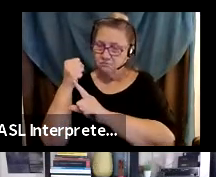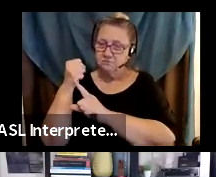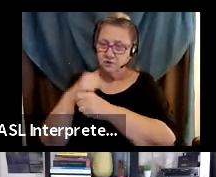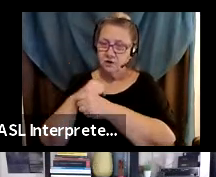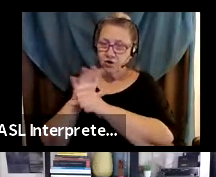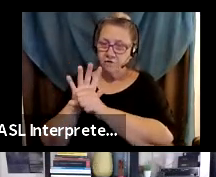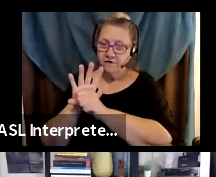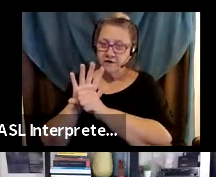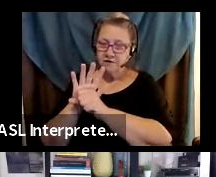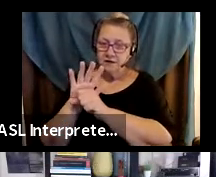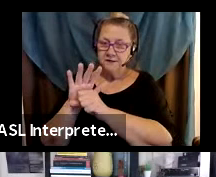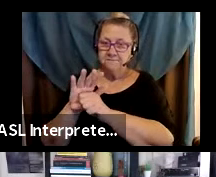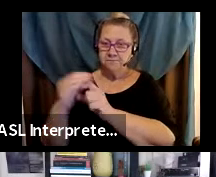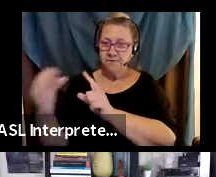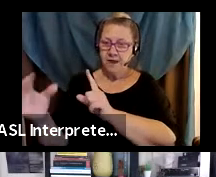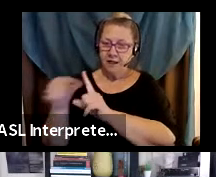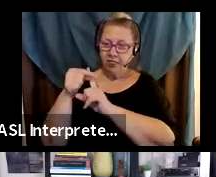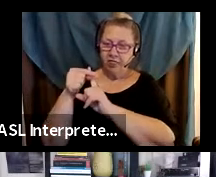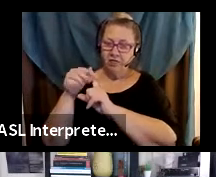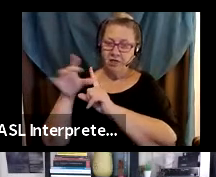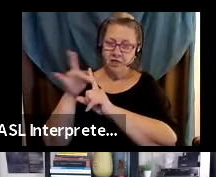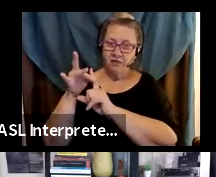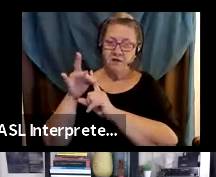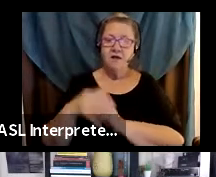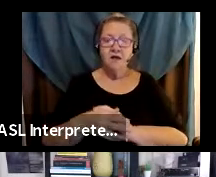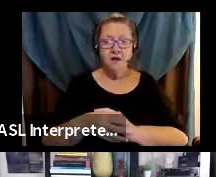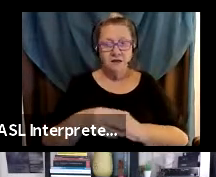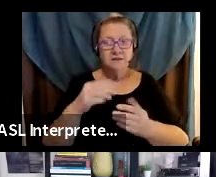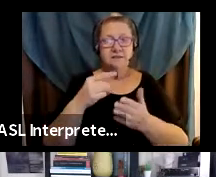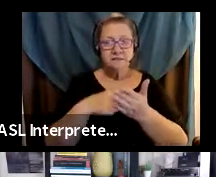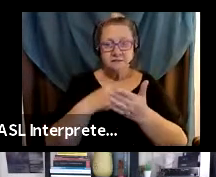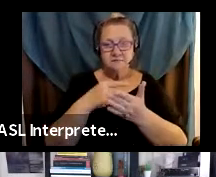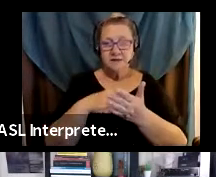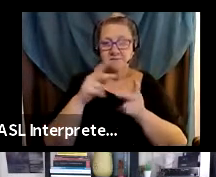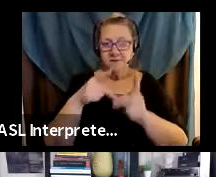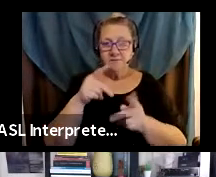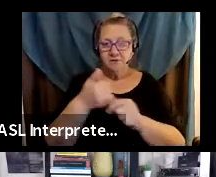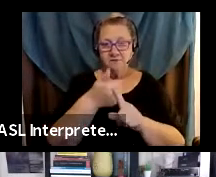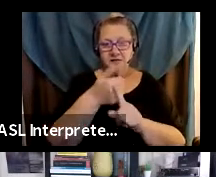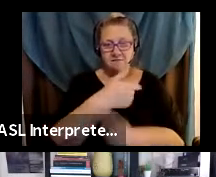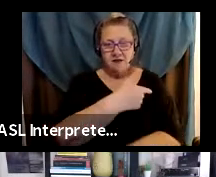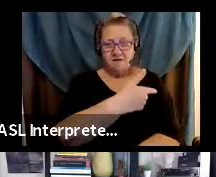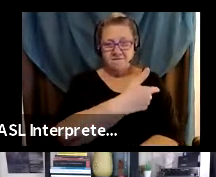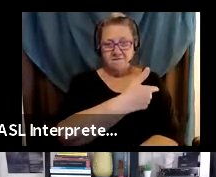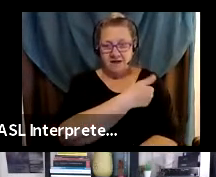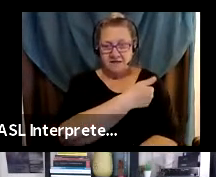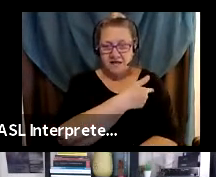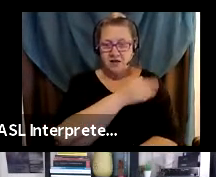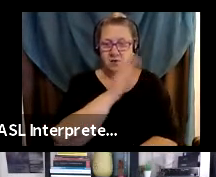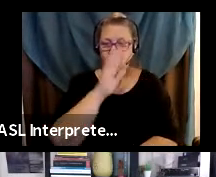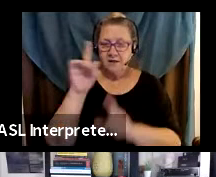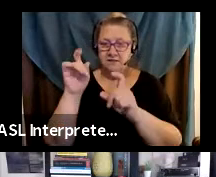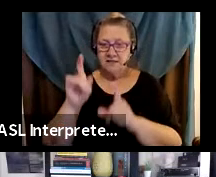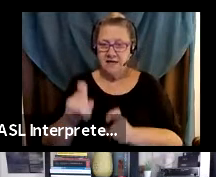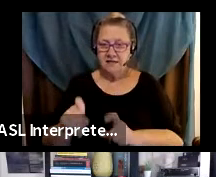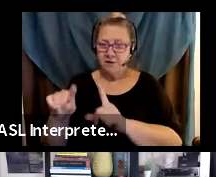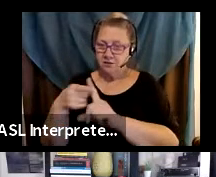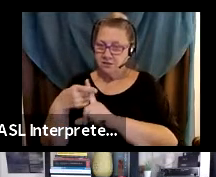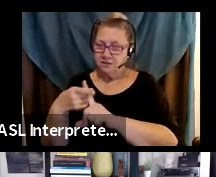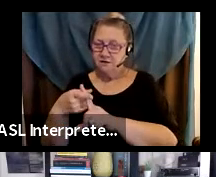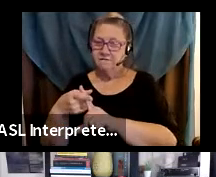like this, you are going to have people who are vaccinated who test positive. What's been really interesting, both in that study and then I would say anecdotally, as we're hearing